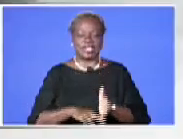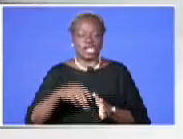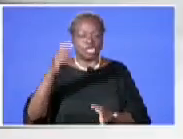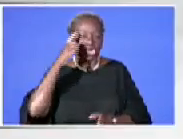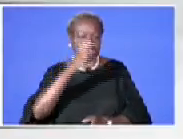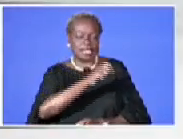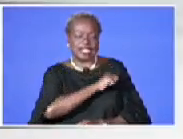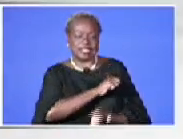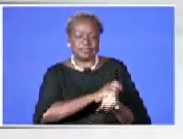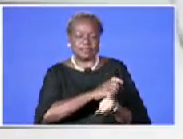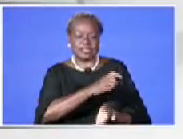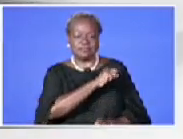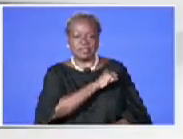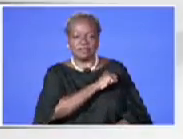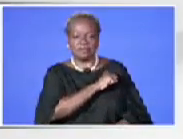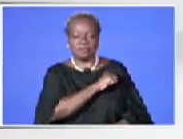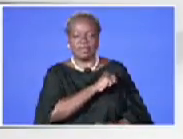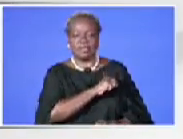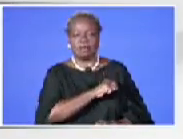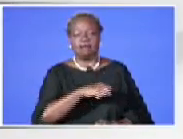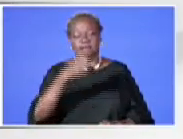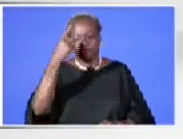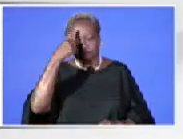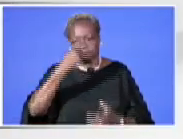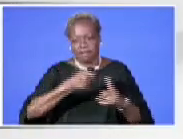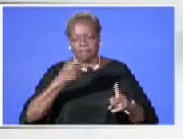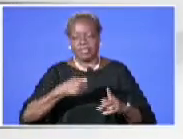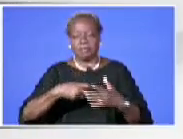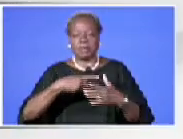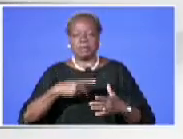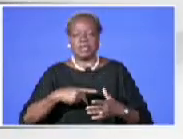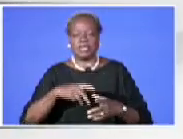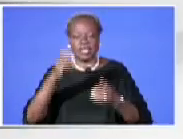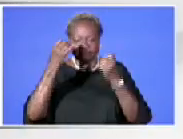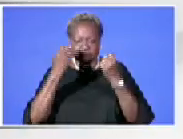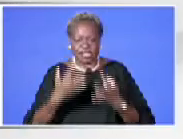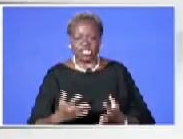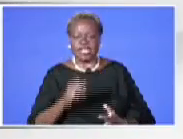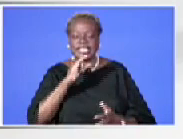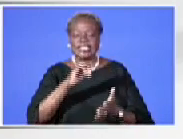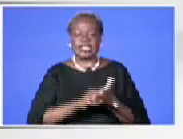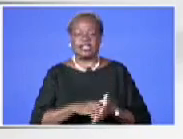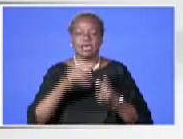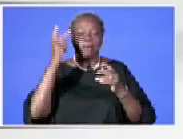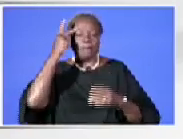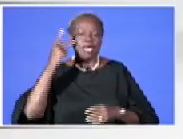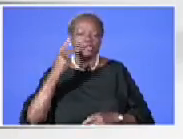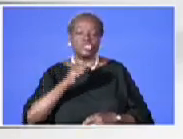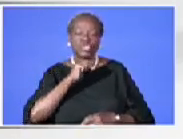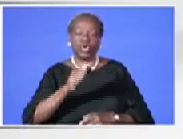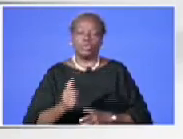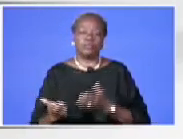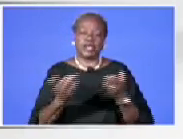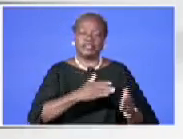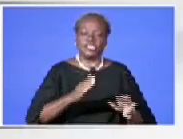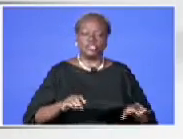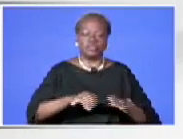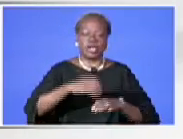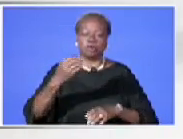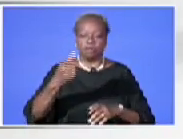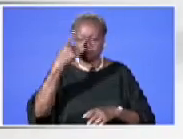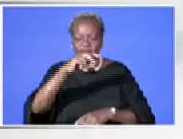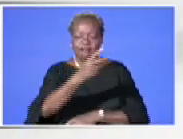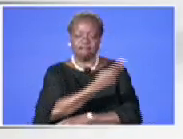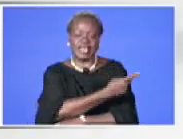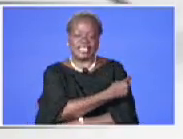data. Preliminary information that we have received is that parents are not bringing their children out for vaccination, and the